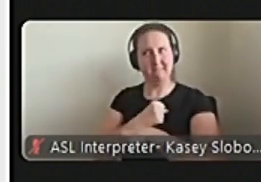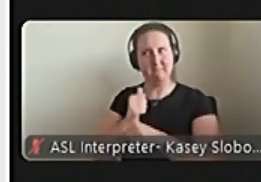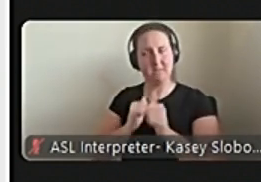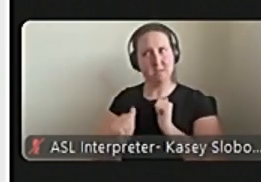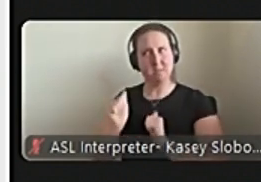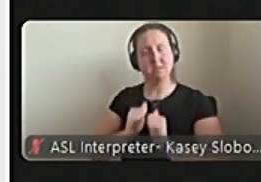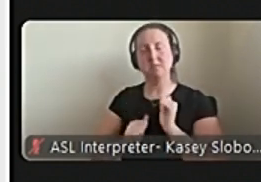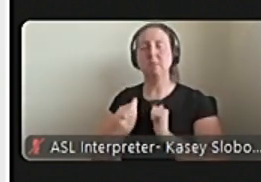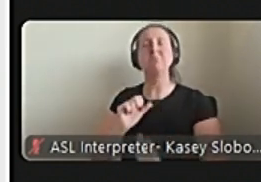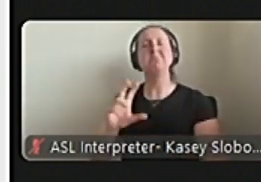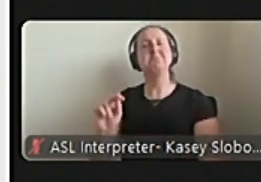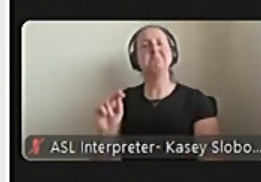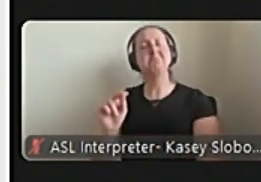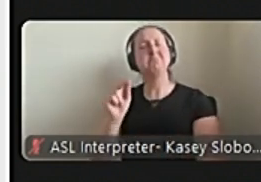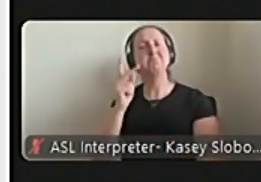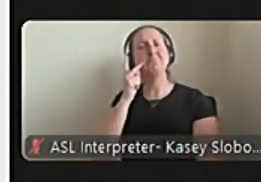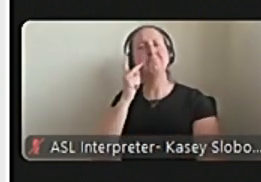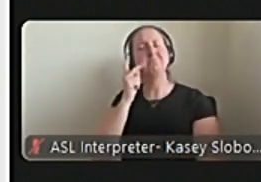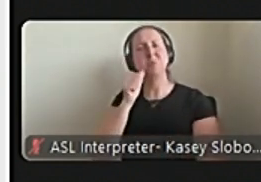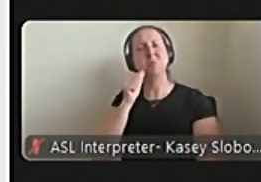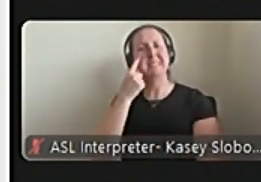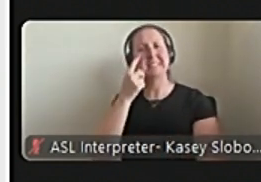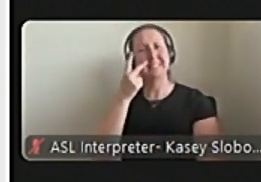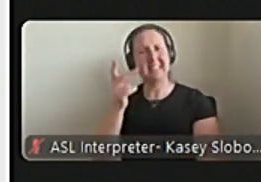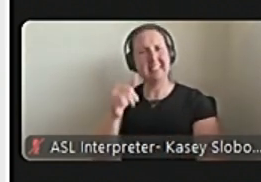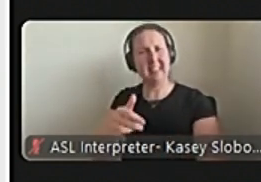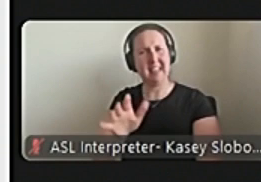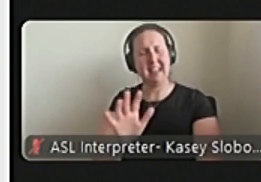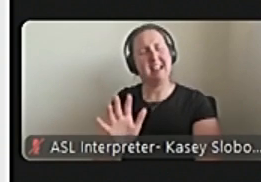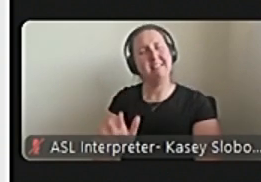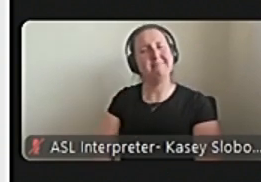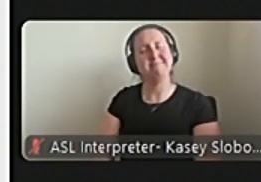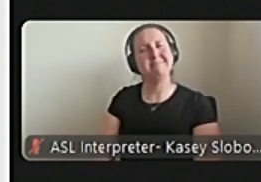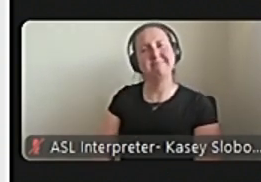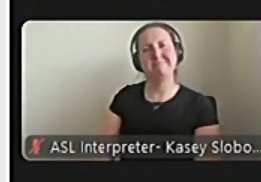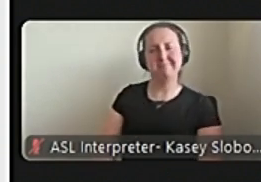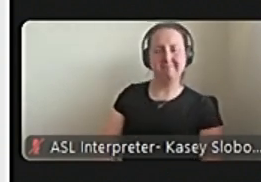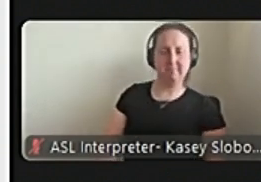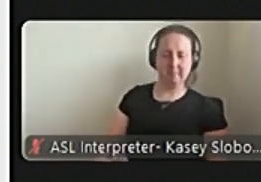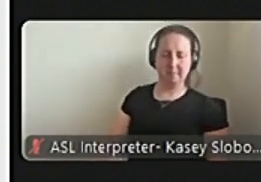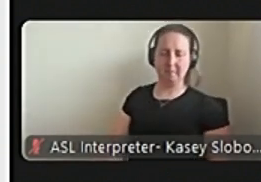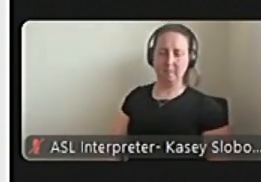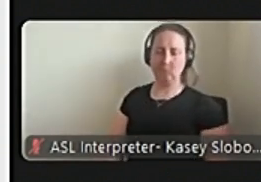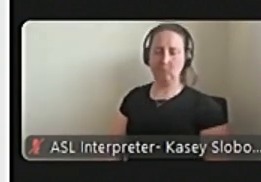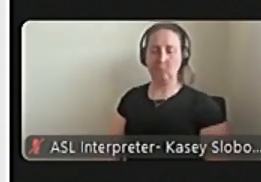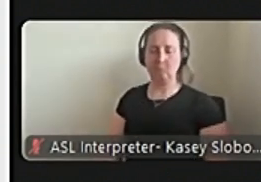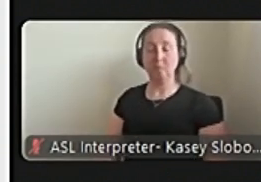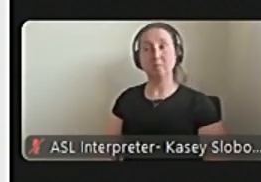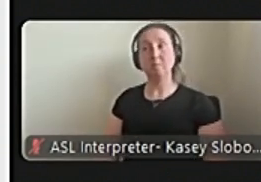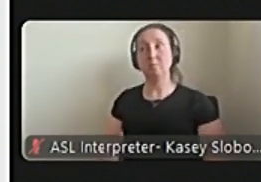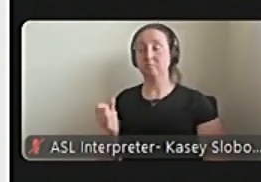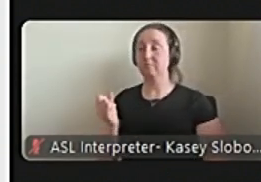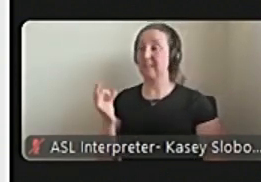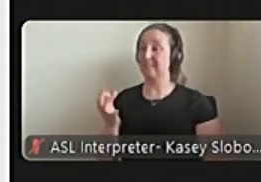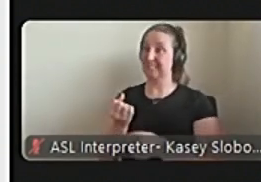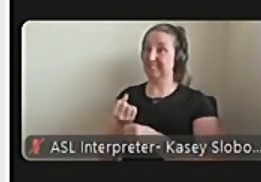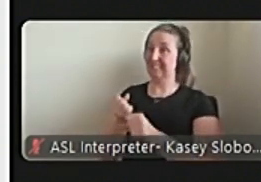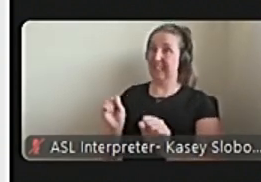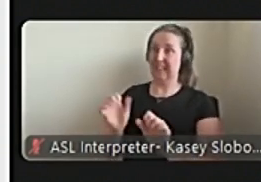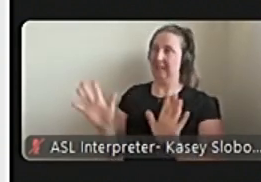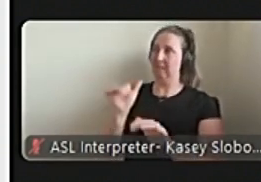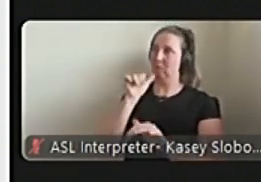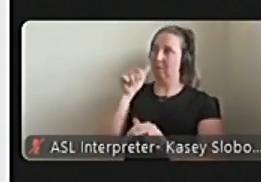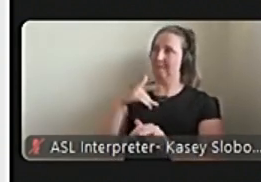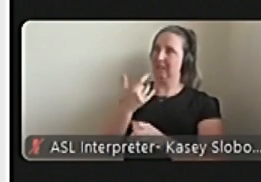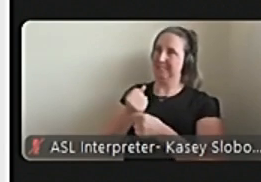that. We just don't see that. If people's safety is threatened or they don't know what's going on,